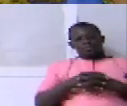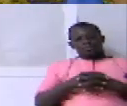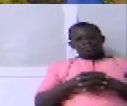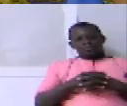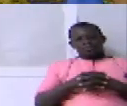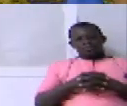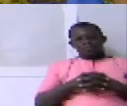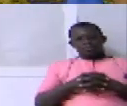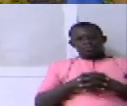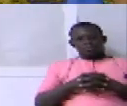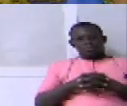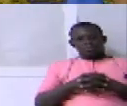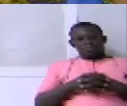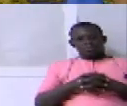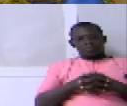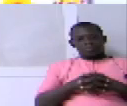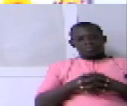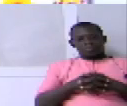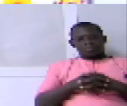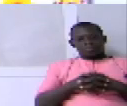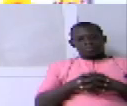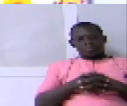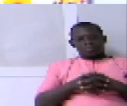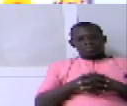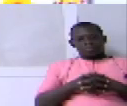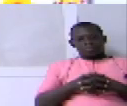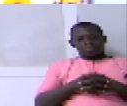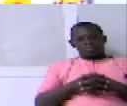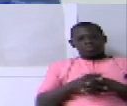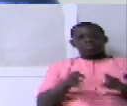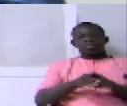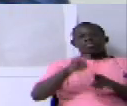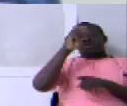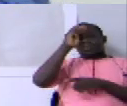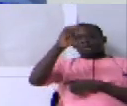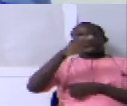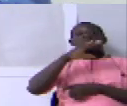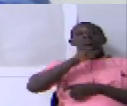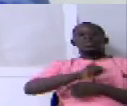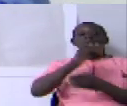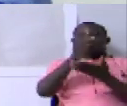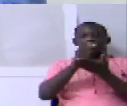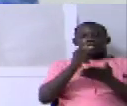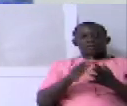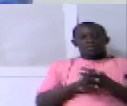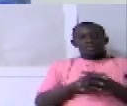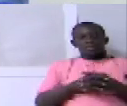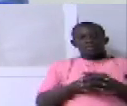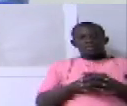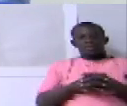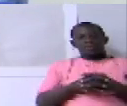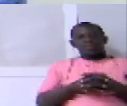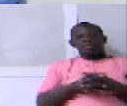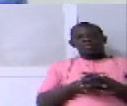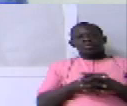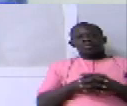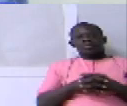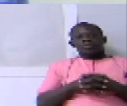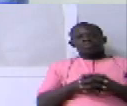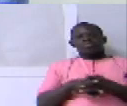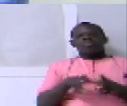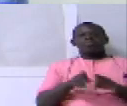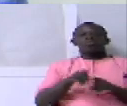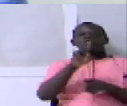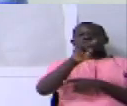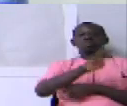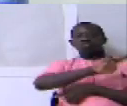jang mbetembeda mento weke amarila. Thank you, Mr. Witness. Inumbara sedo. You are not the only